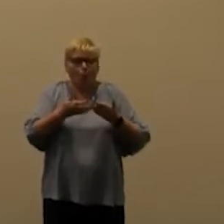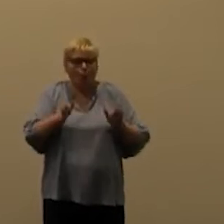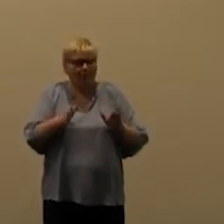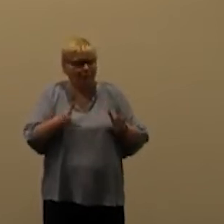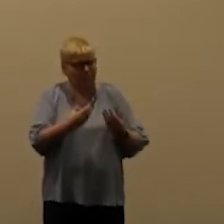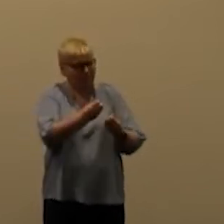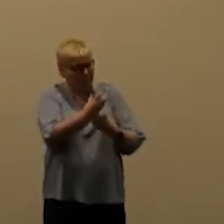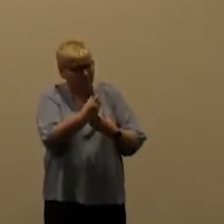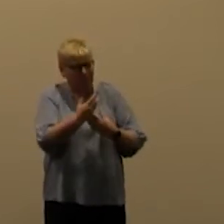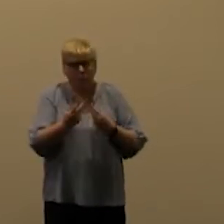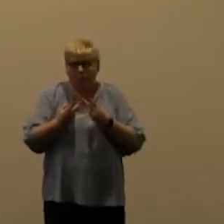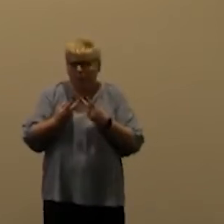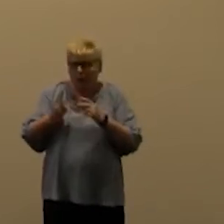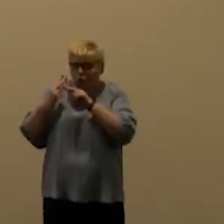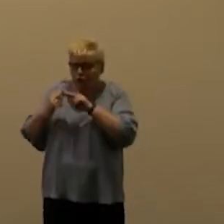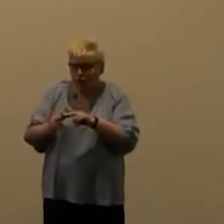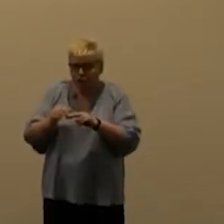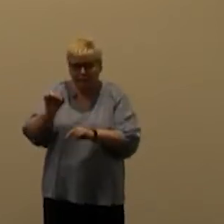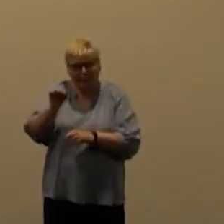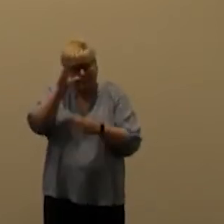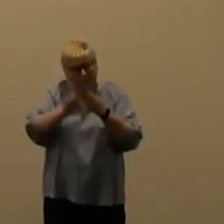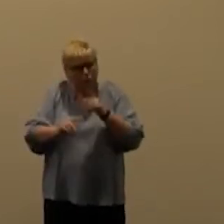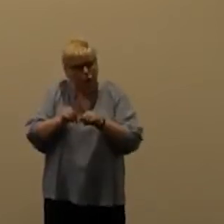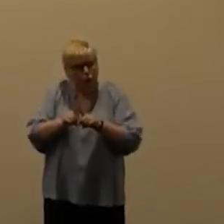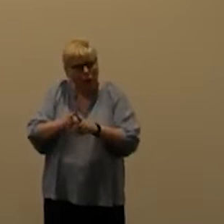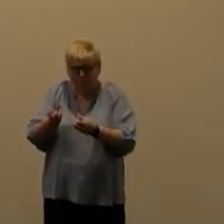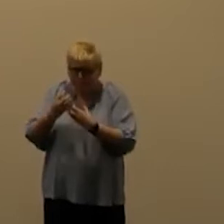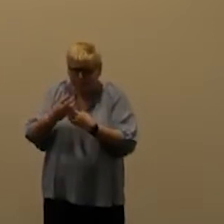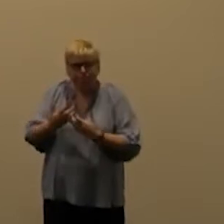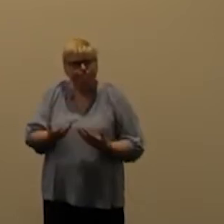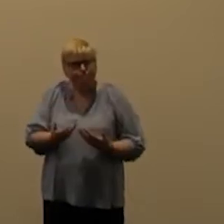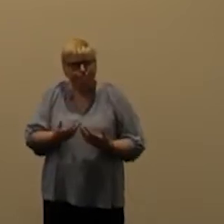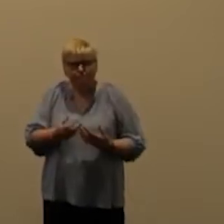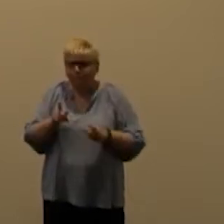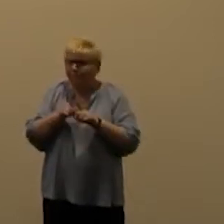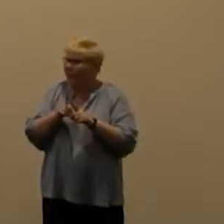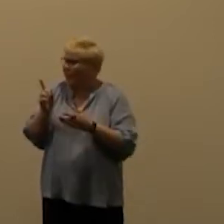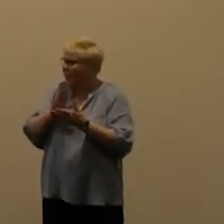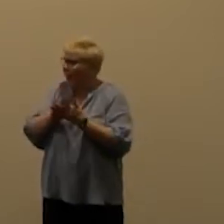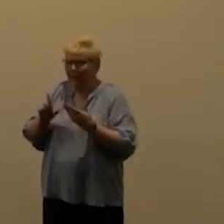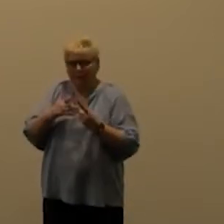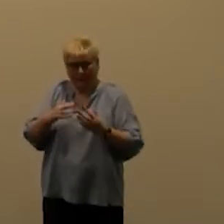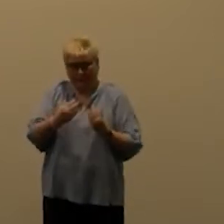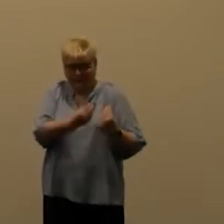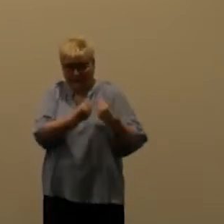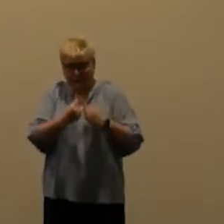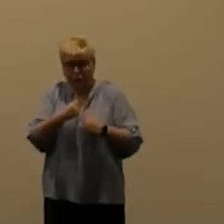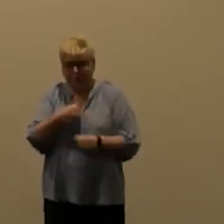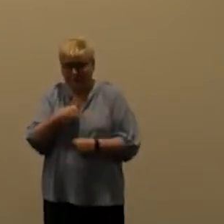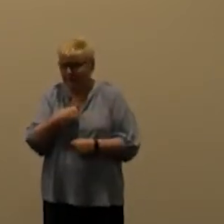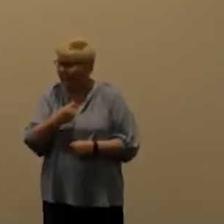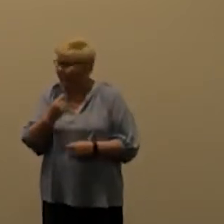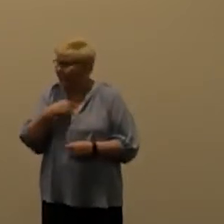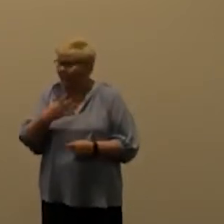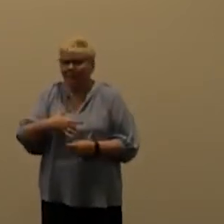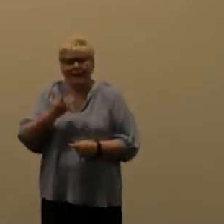learning from other generations' experiences as well. And I think that's the thing that Hannah has been teaching me. And I love the fact that